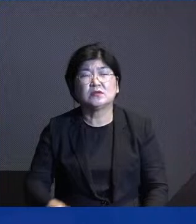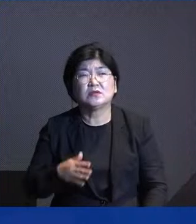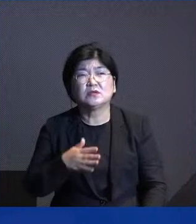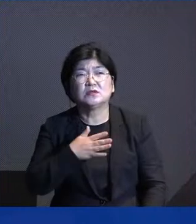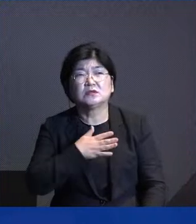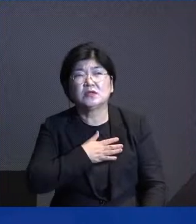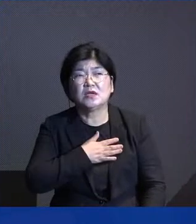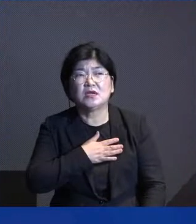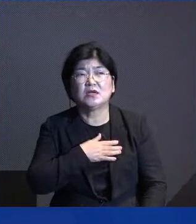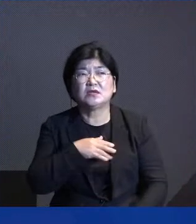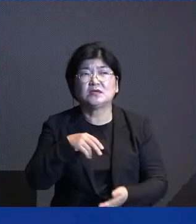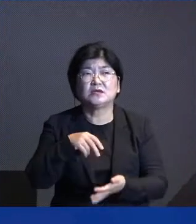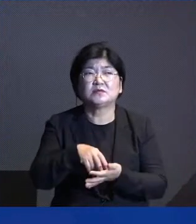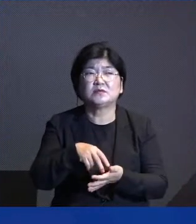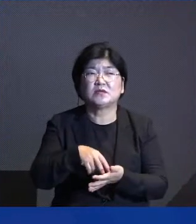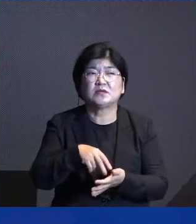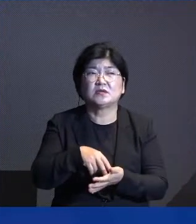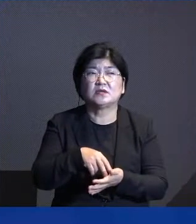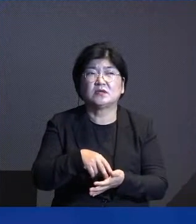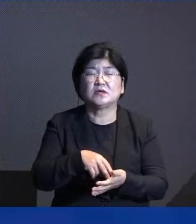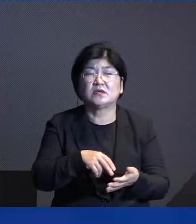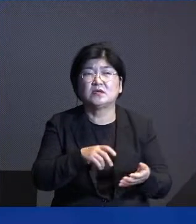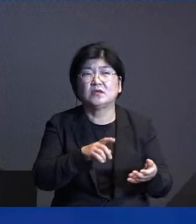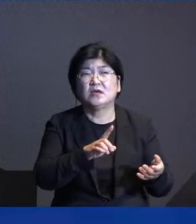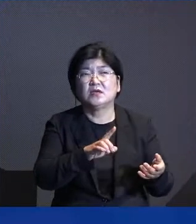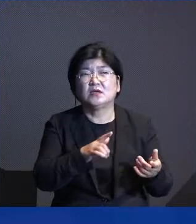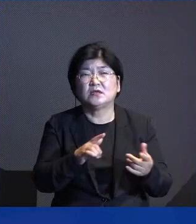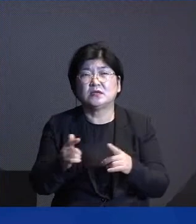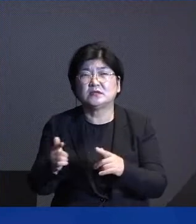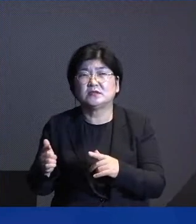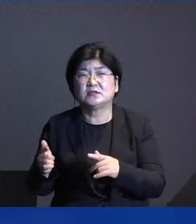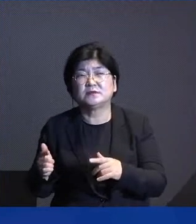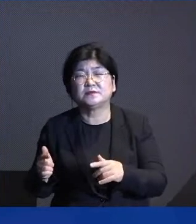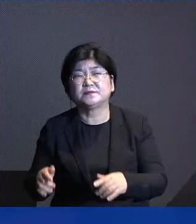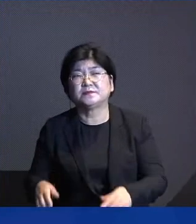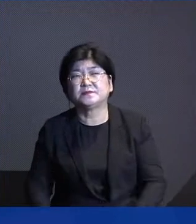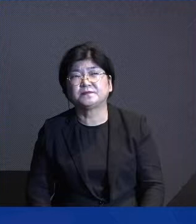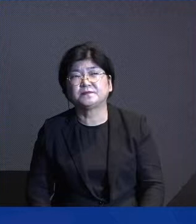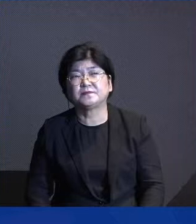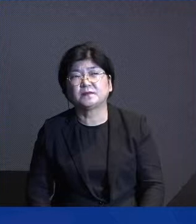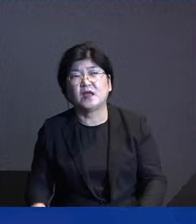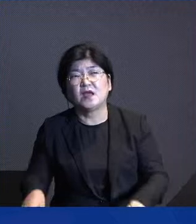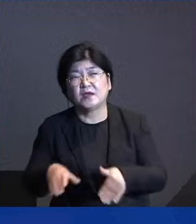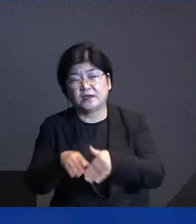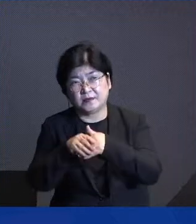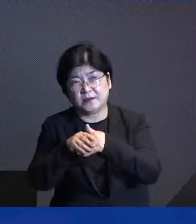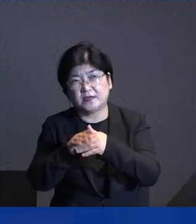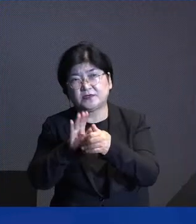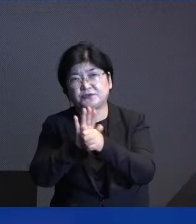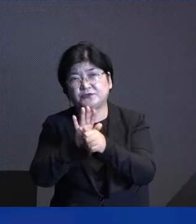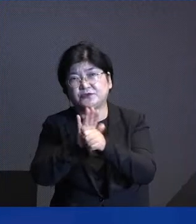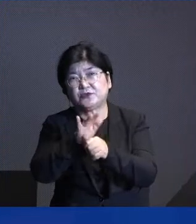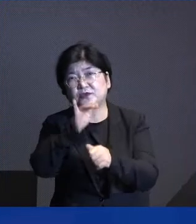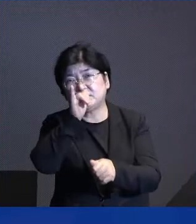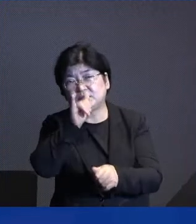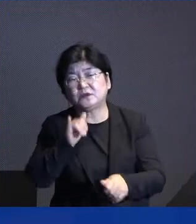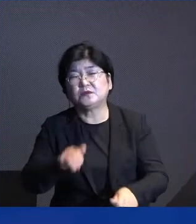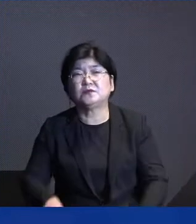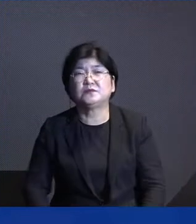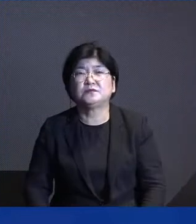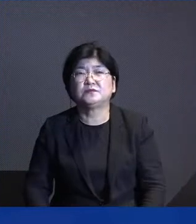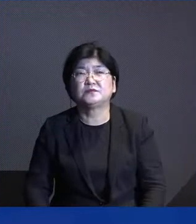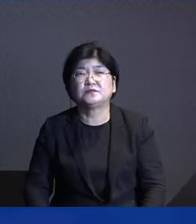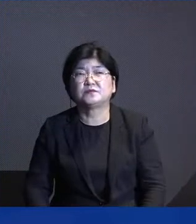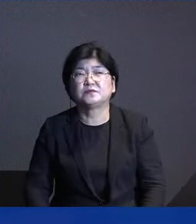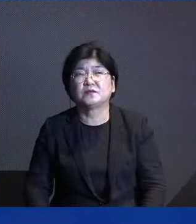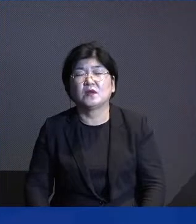come together for a global rally to support this United Nations Convention. And even though there have been multiple obstructions in the way,